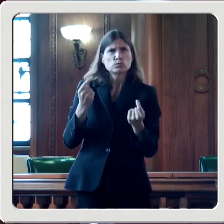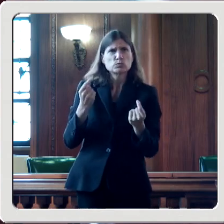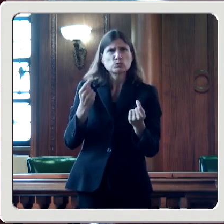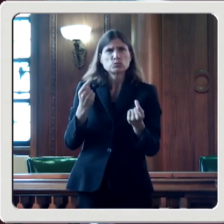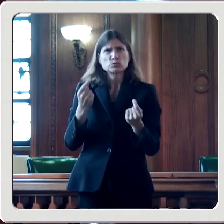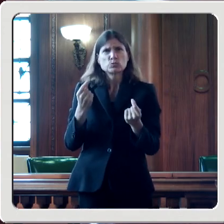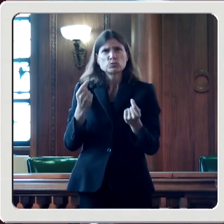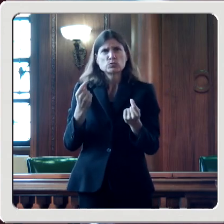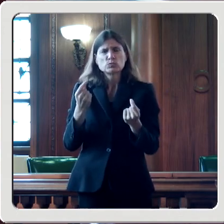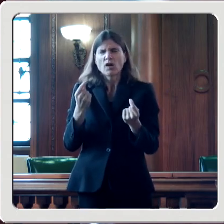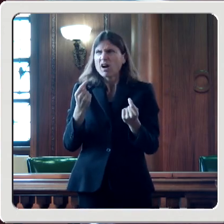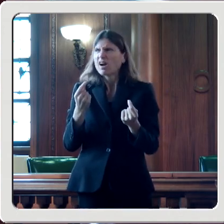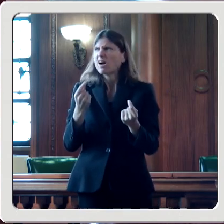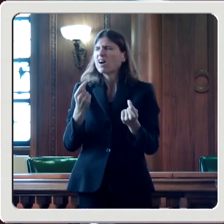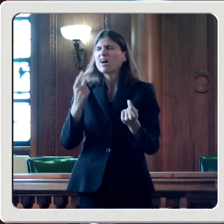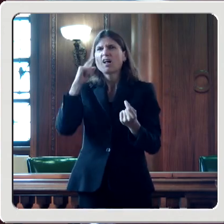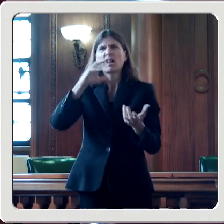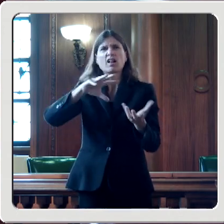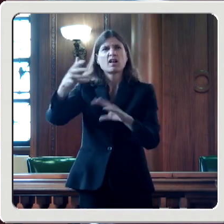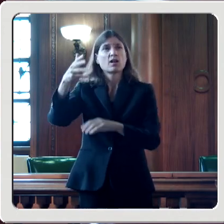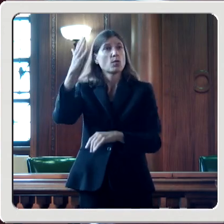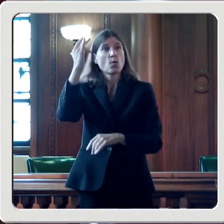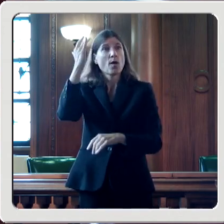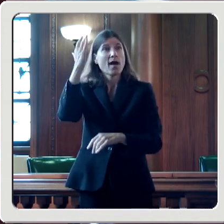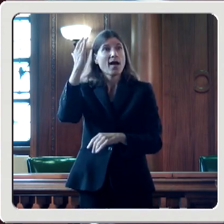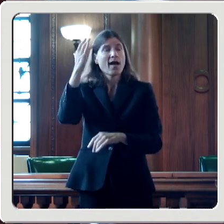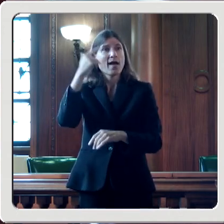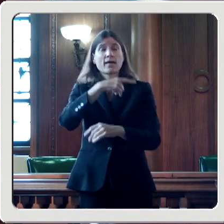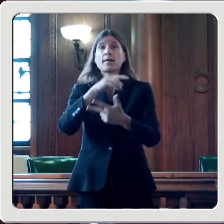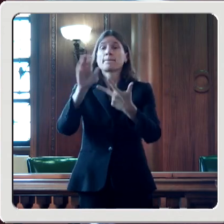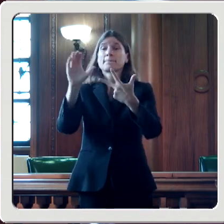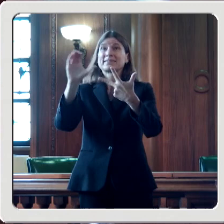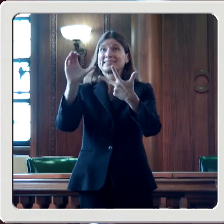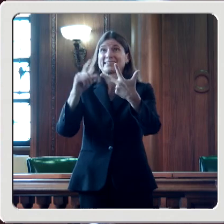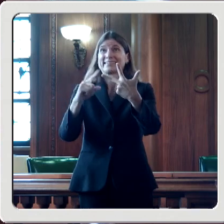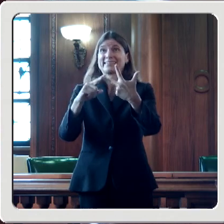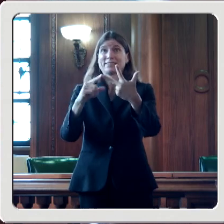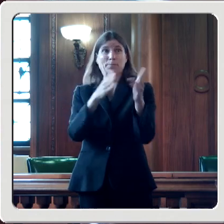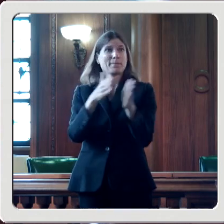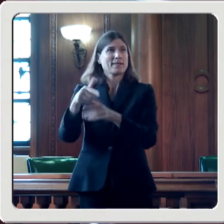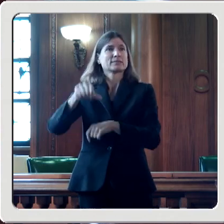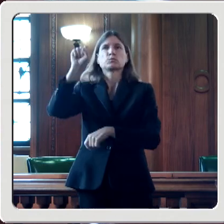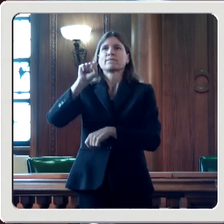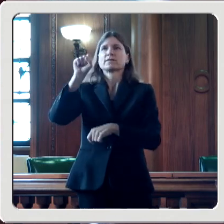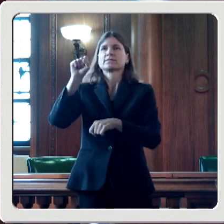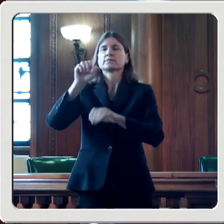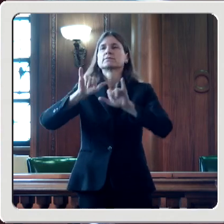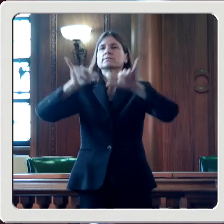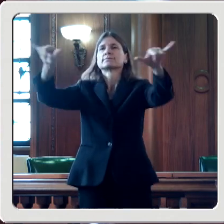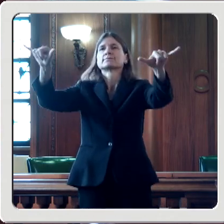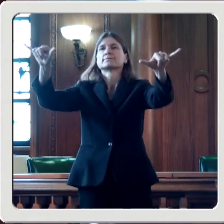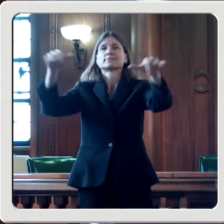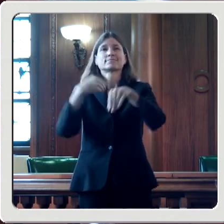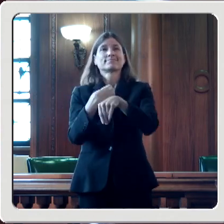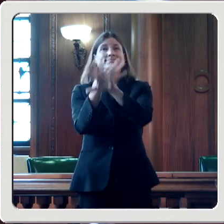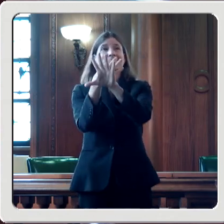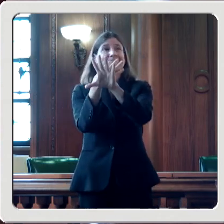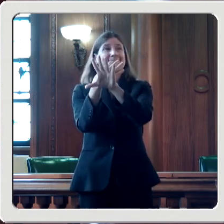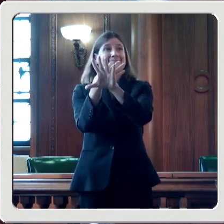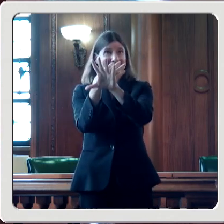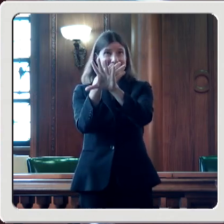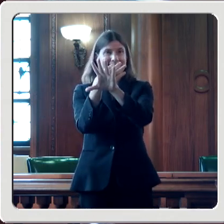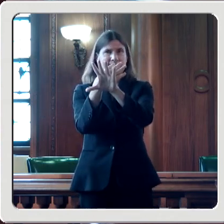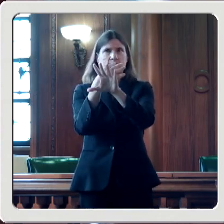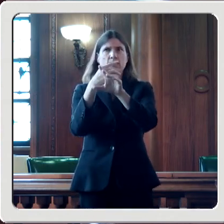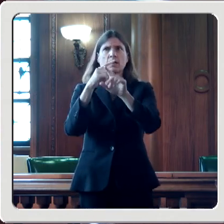sound. And also our goal, like everyone else, is to get our teachers and students back in the classroom as